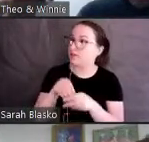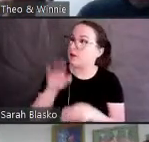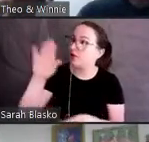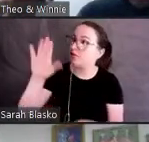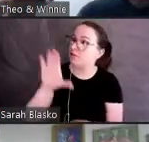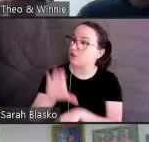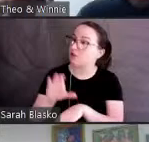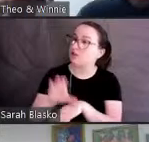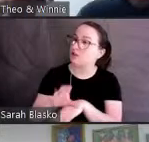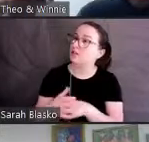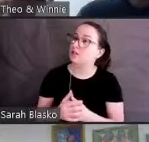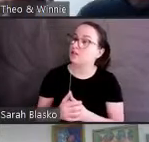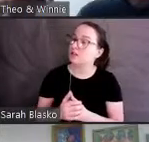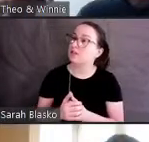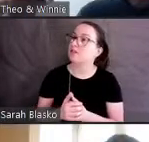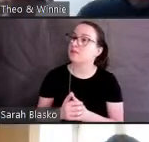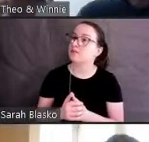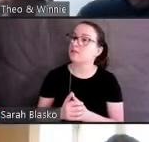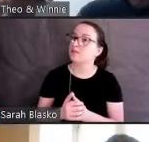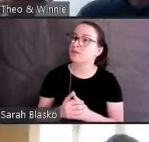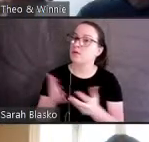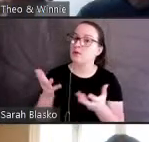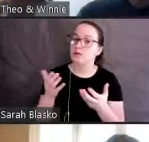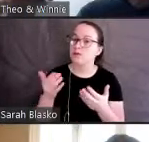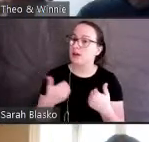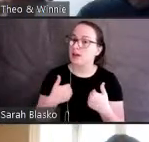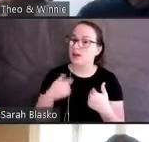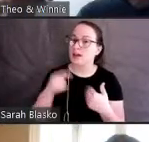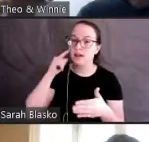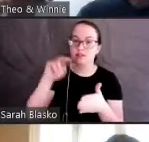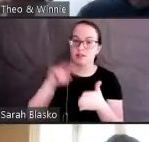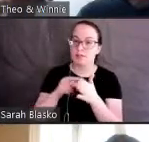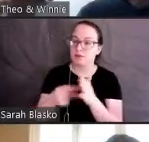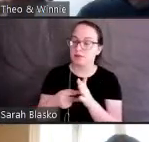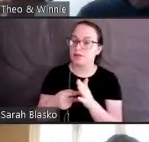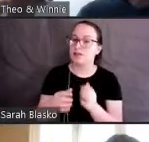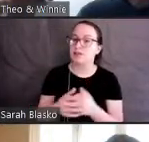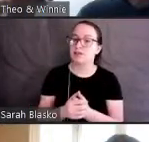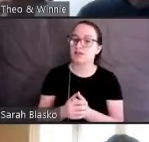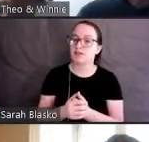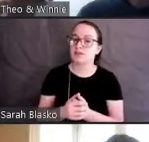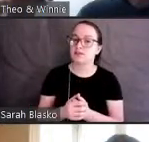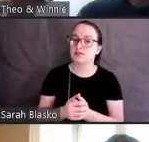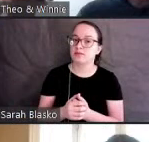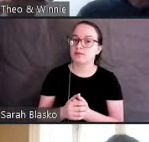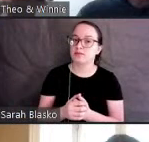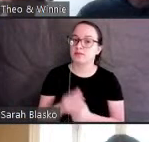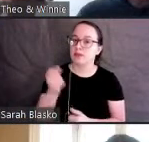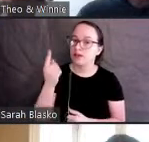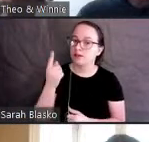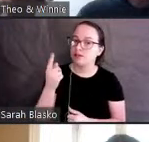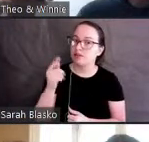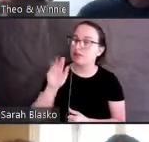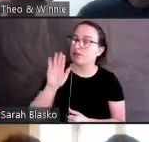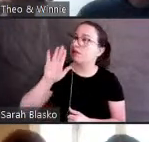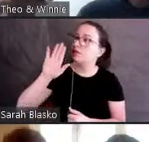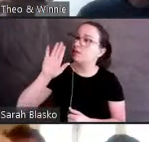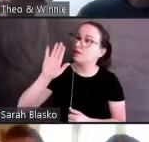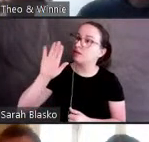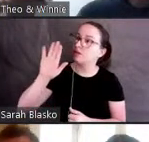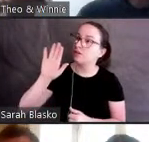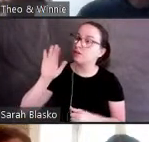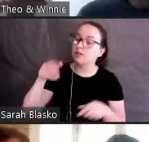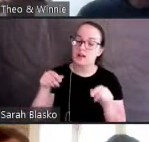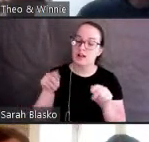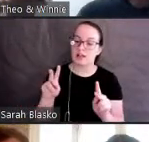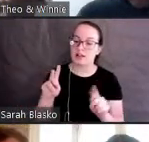we all ultimately want to have purpose. And knowing that you allow for the church to be a vehicle to not only reveal your